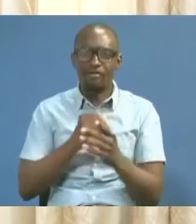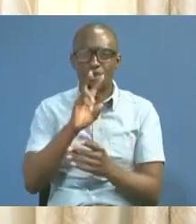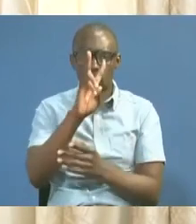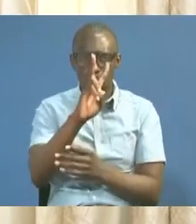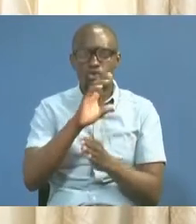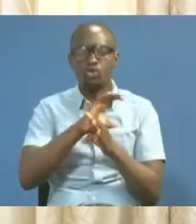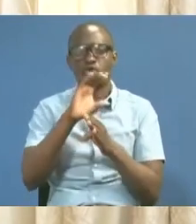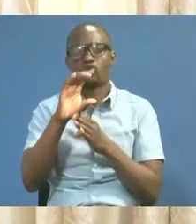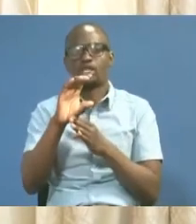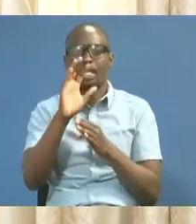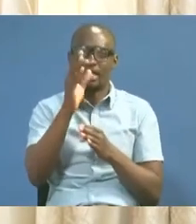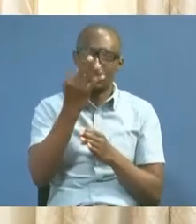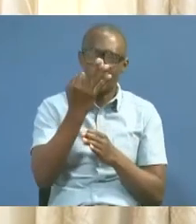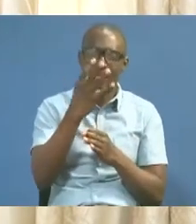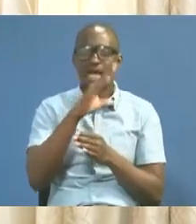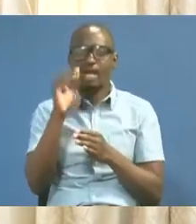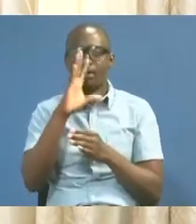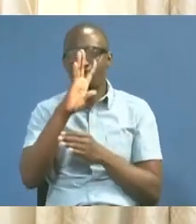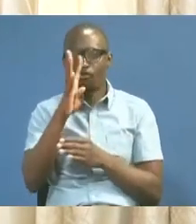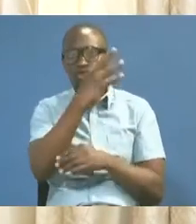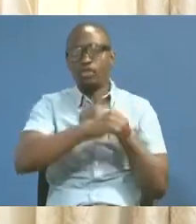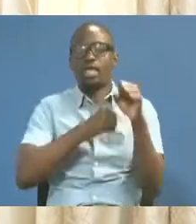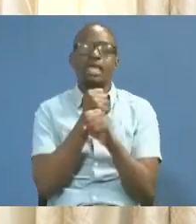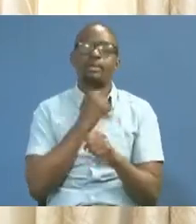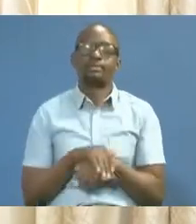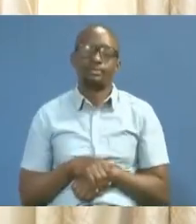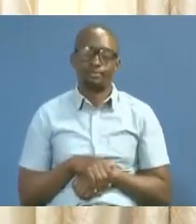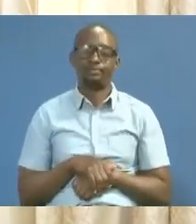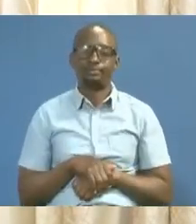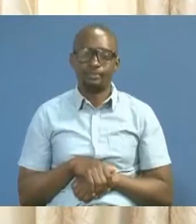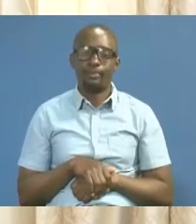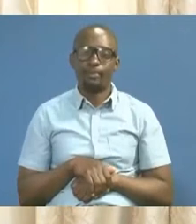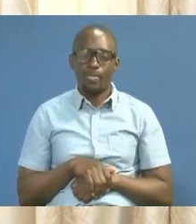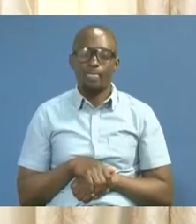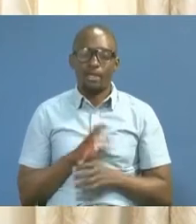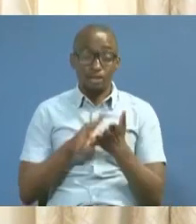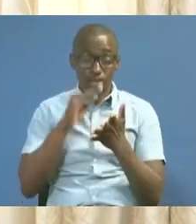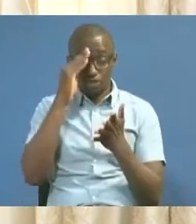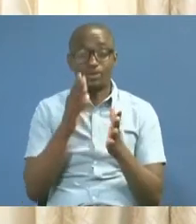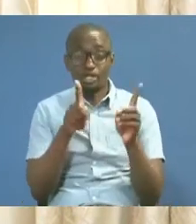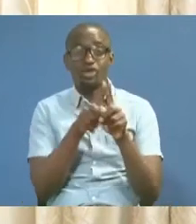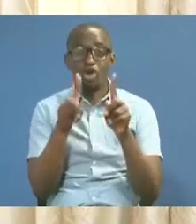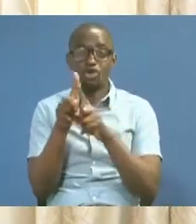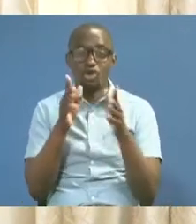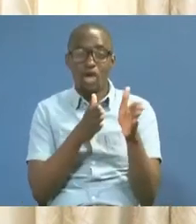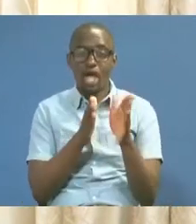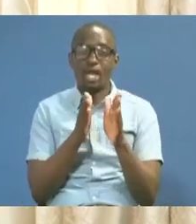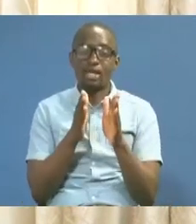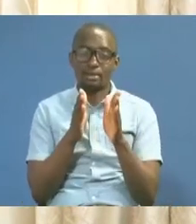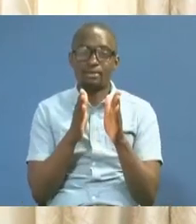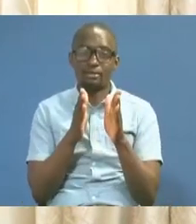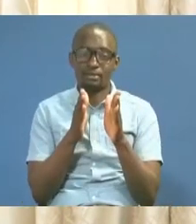two courses in your third and fourth year. Students are also allowed to